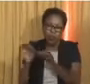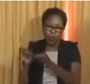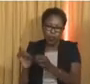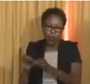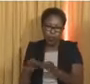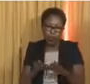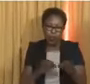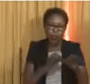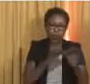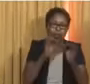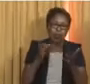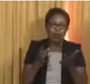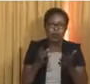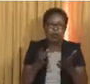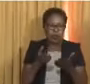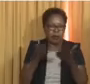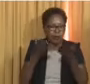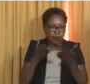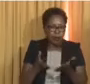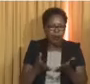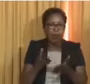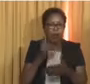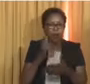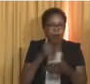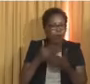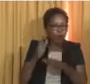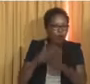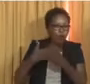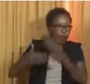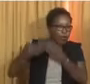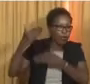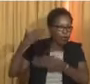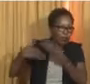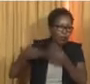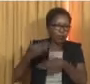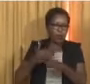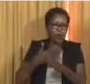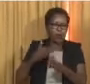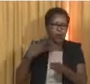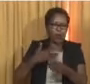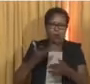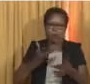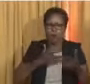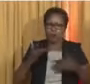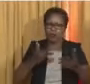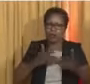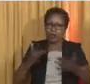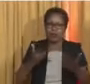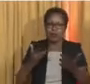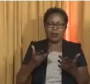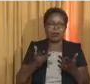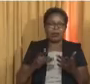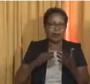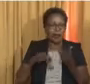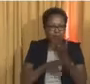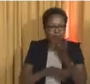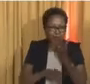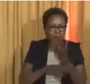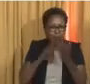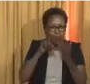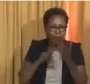the historical account is that there was a strong concern that the country should adopt provisions